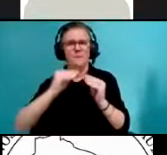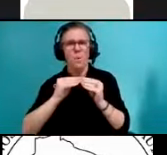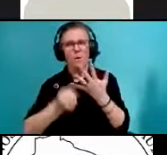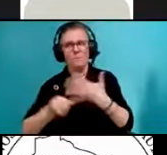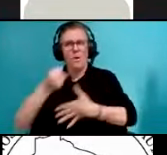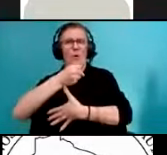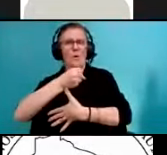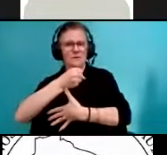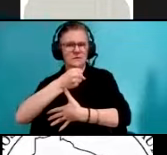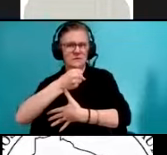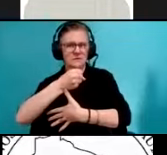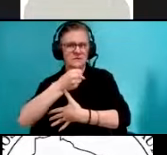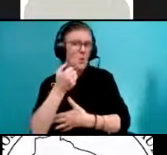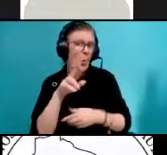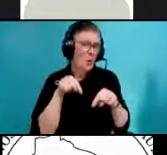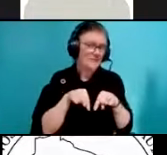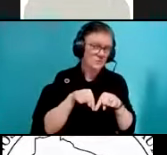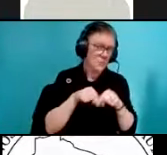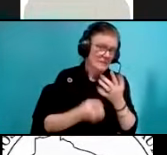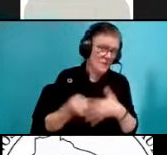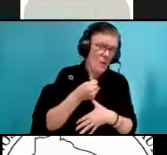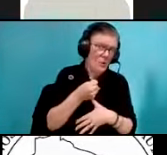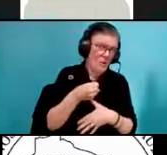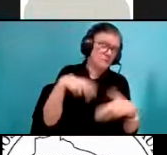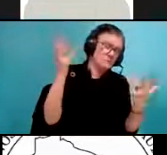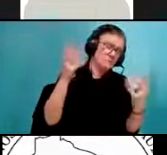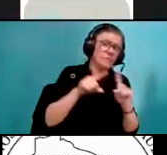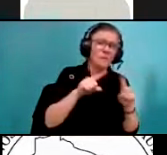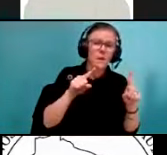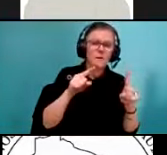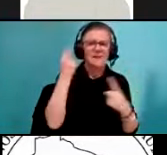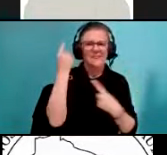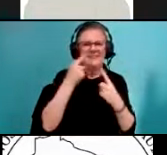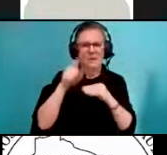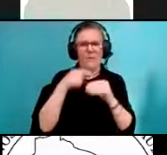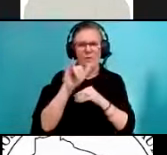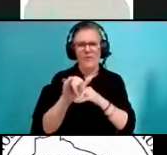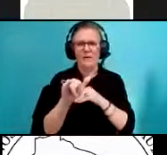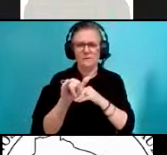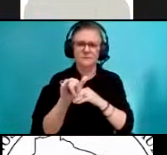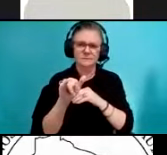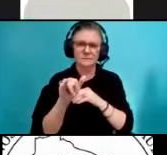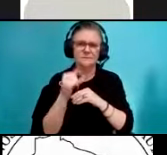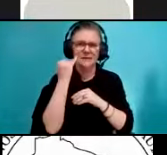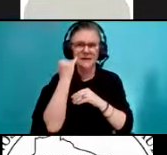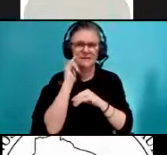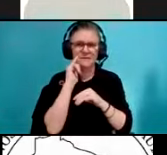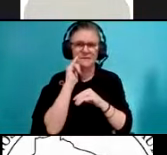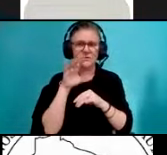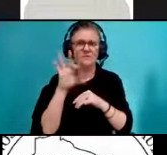priorities, or maybe this corridor is the highest priority, but you'd want to think about that as well if you stumble on a few $1